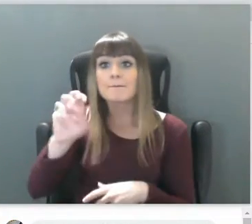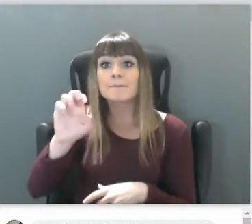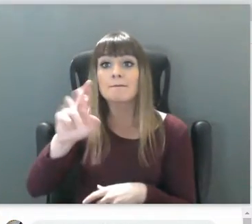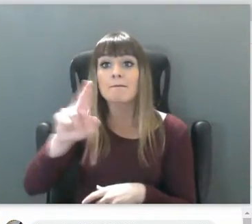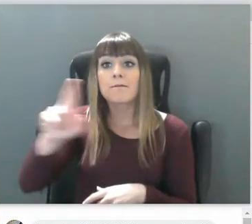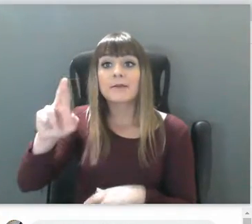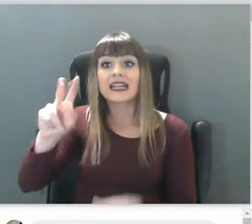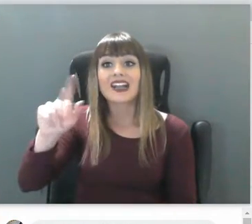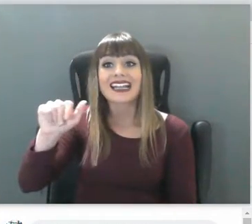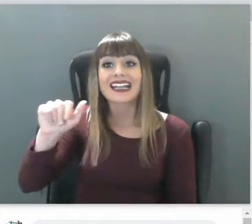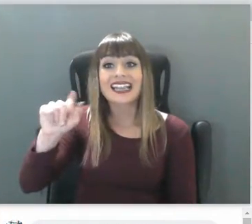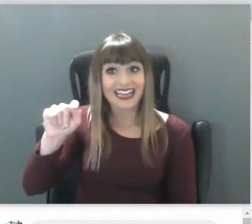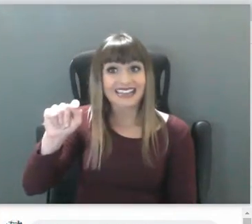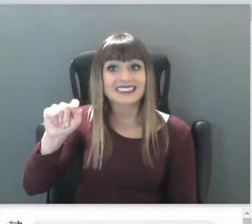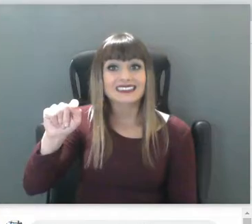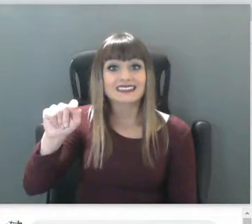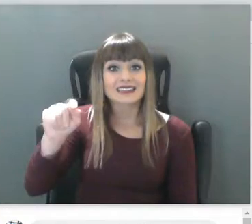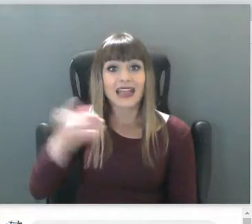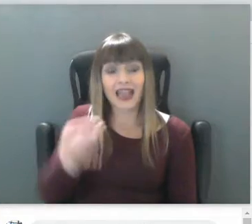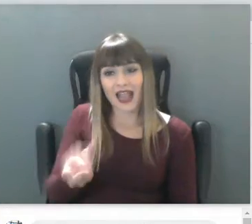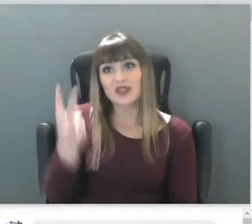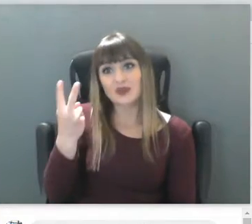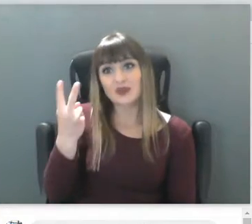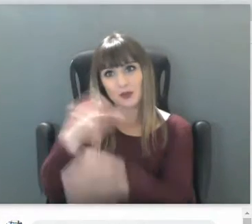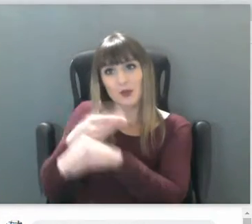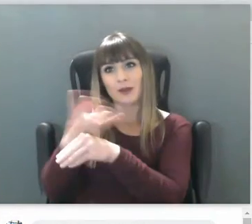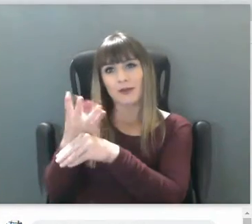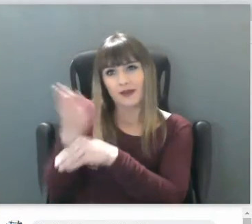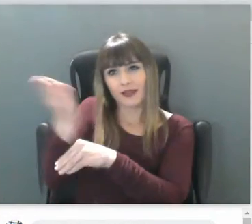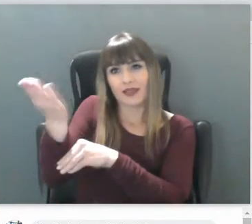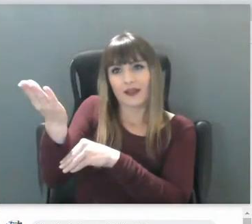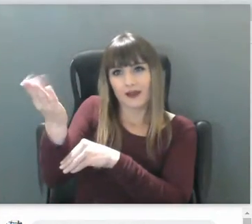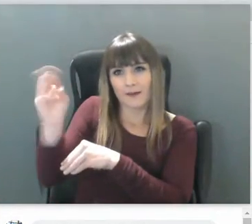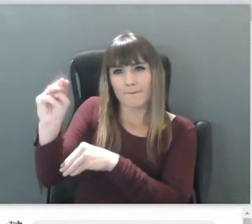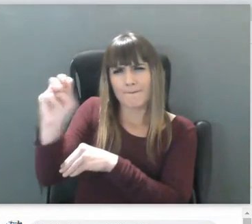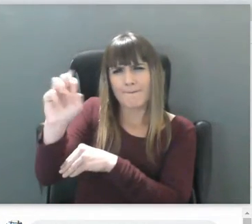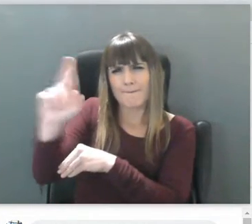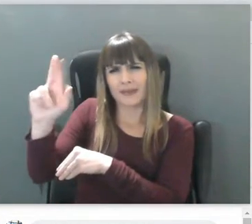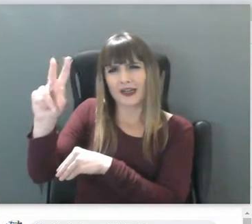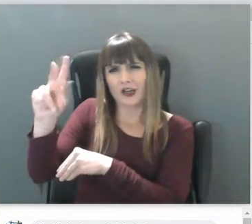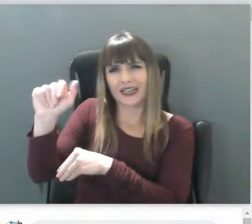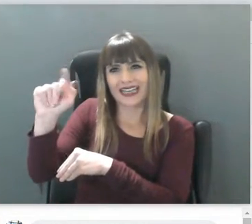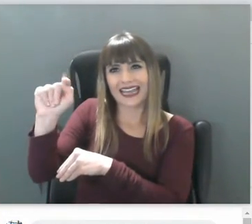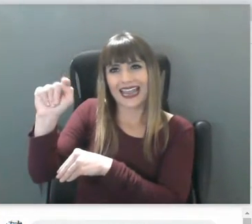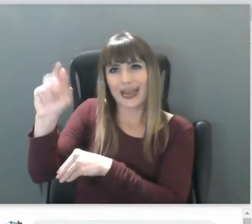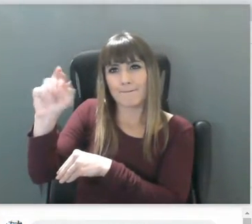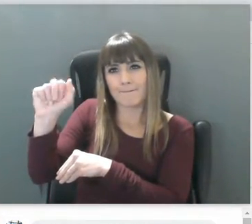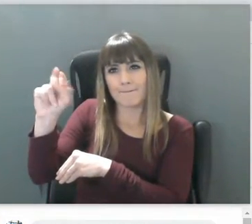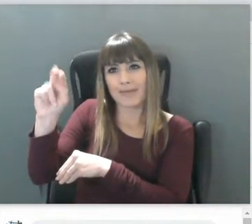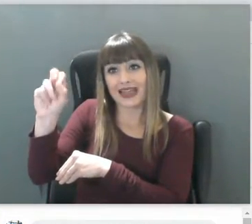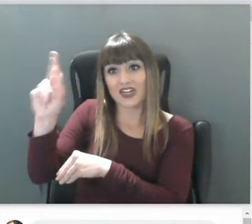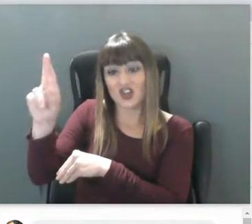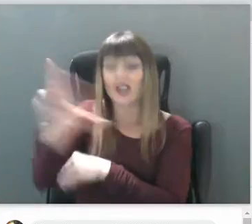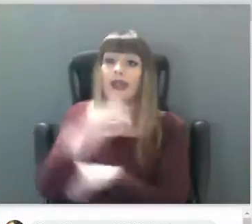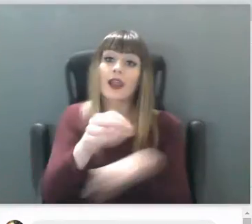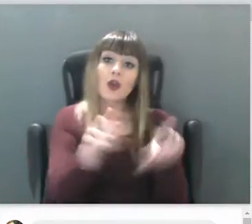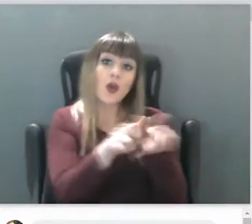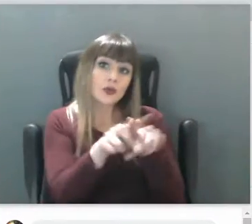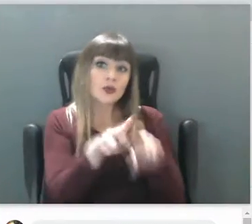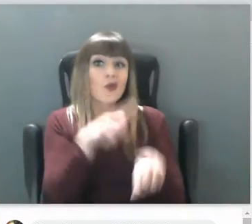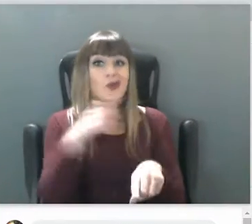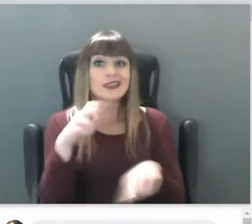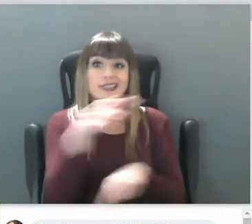the meerkats up at Meerkat Manor and the two porcupines up there as well. And then I also take care of the desert end zone, which houses the